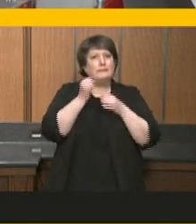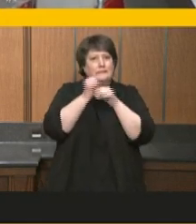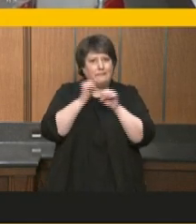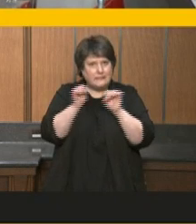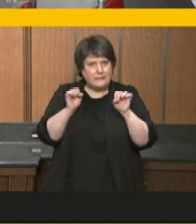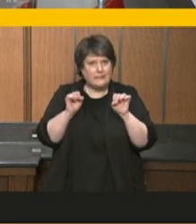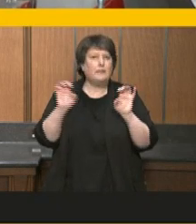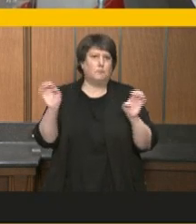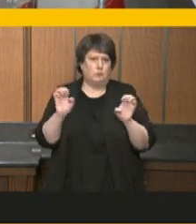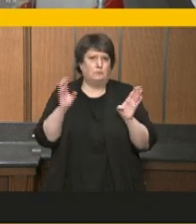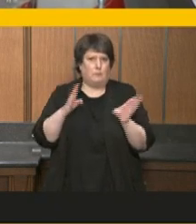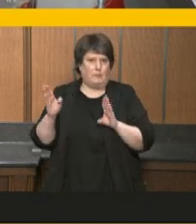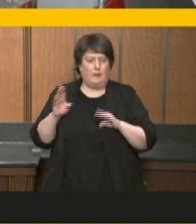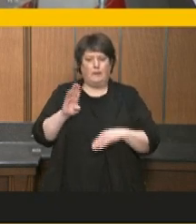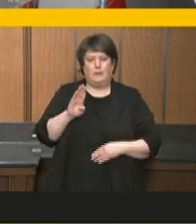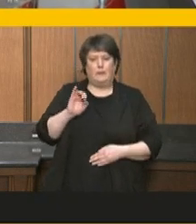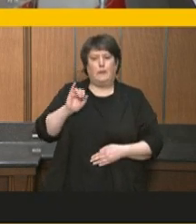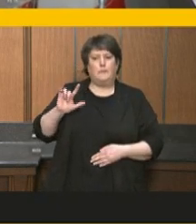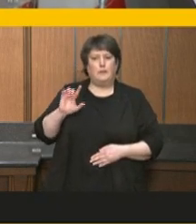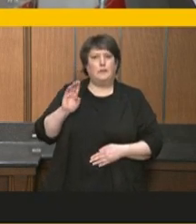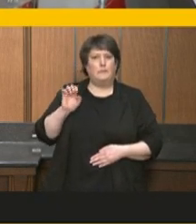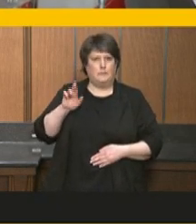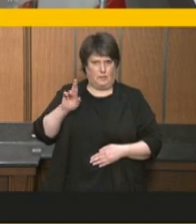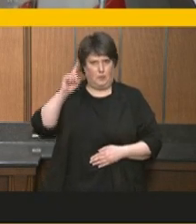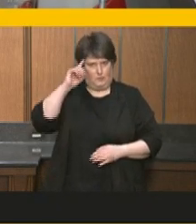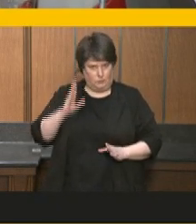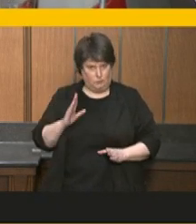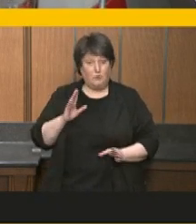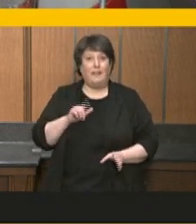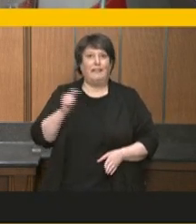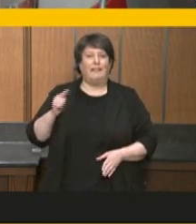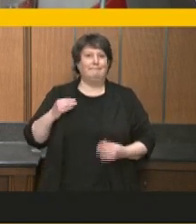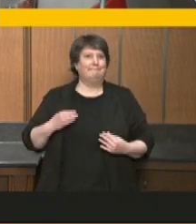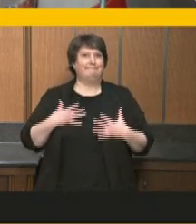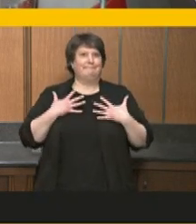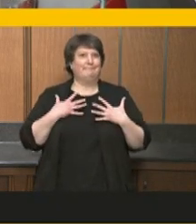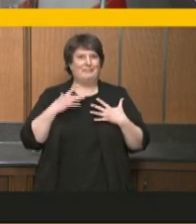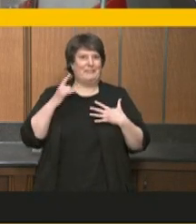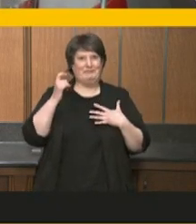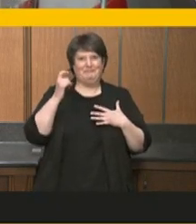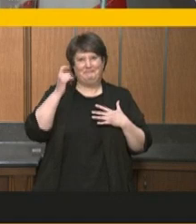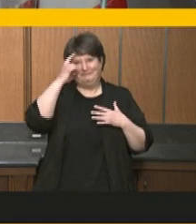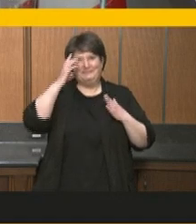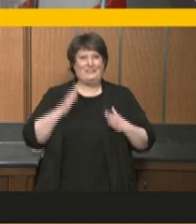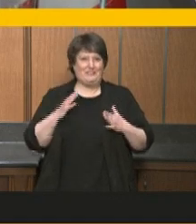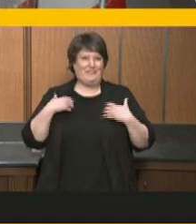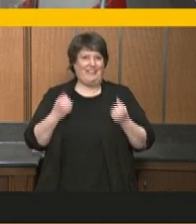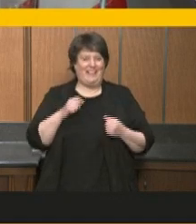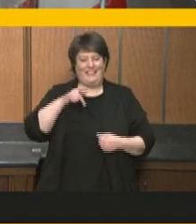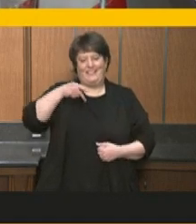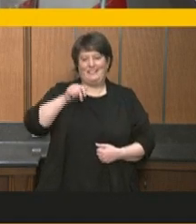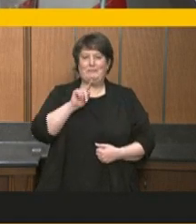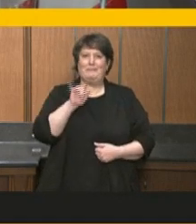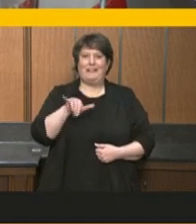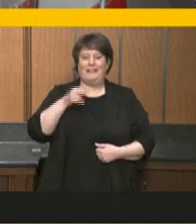will hear from our inspirational Minister of Health, Patty Hajdu, and from our Chief Public Health